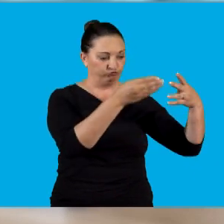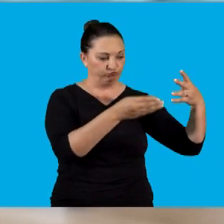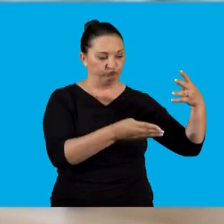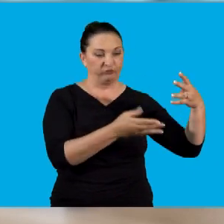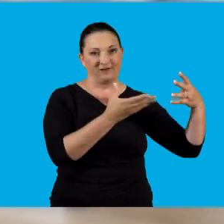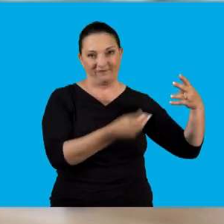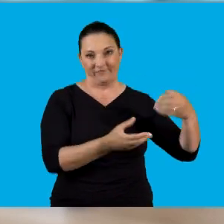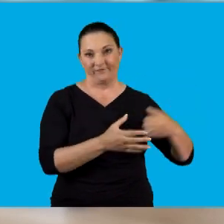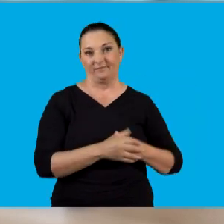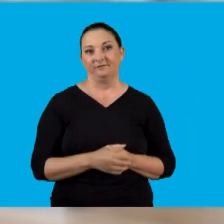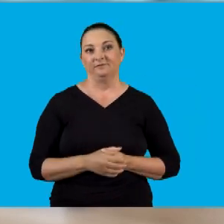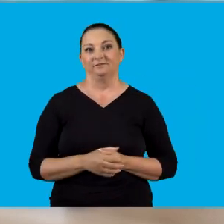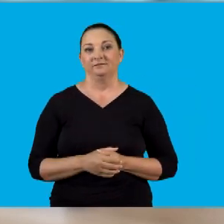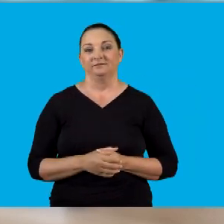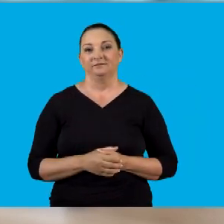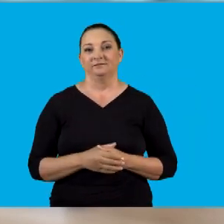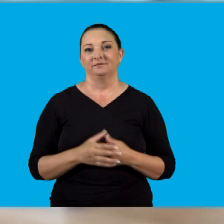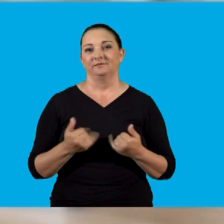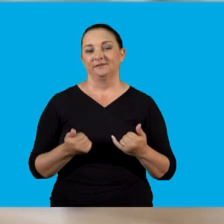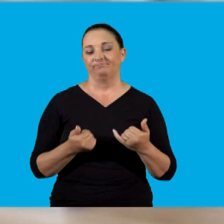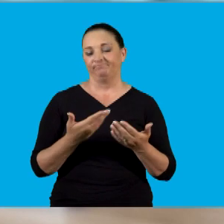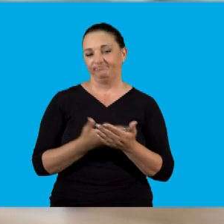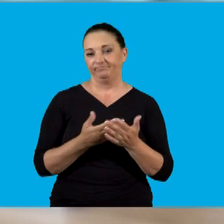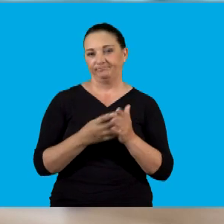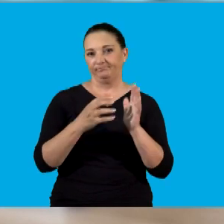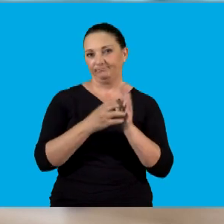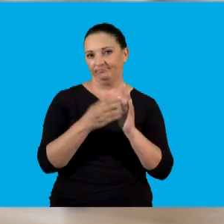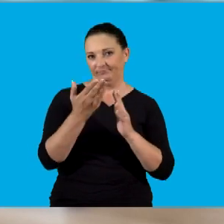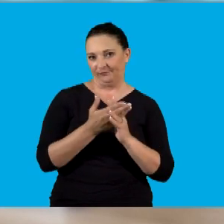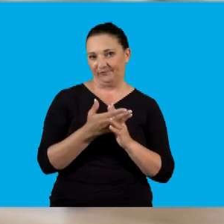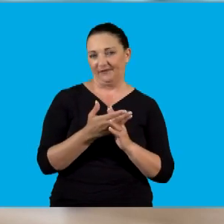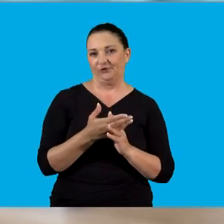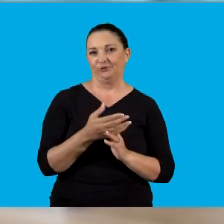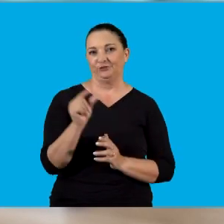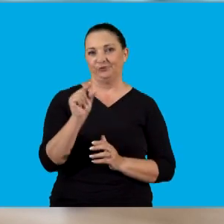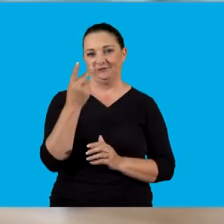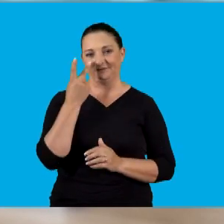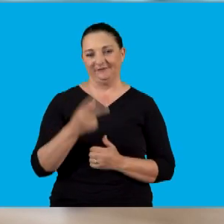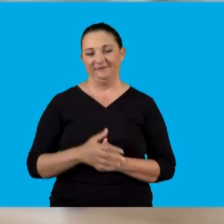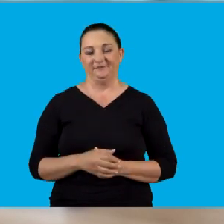state-owned companies. Let us just go for a quick ad break and I will see you shortly.